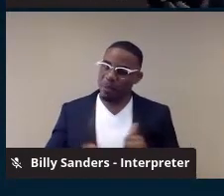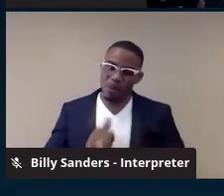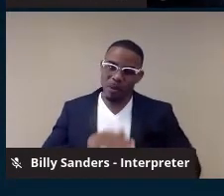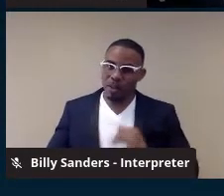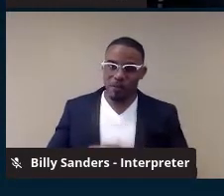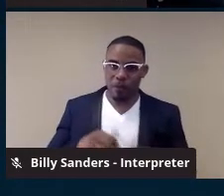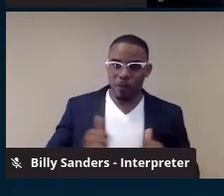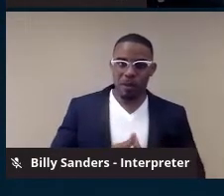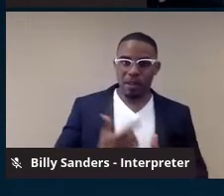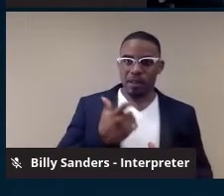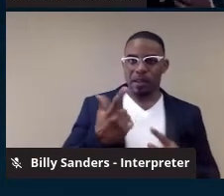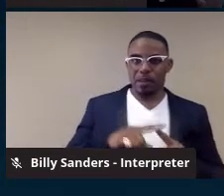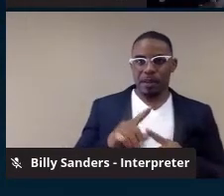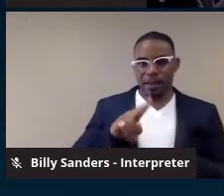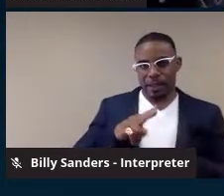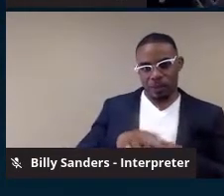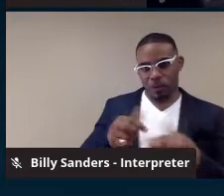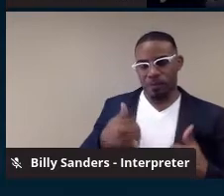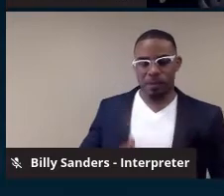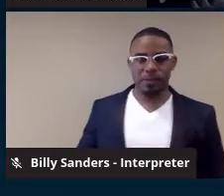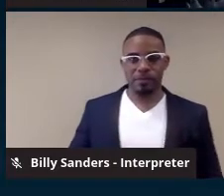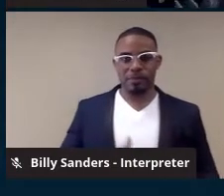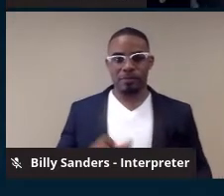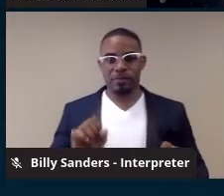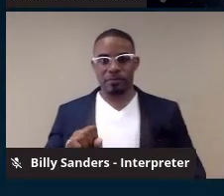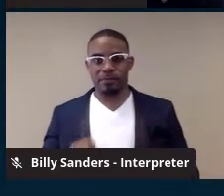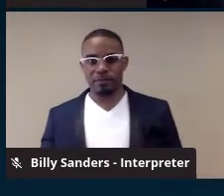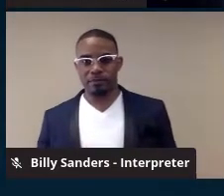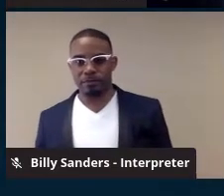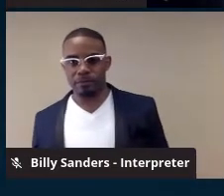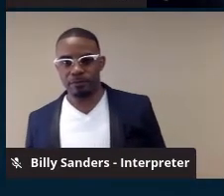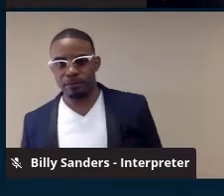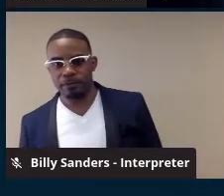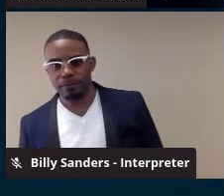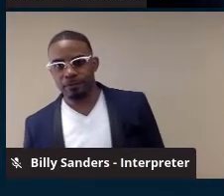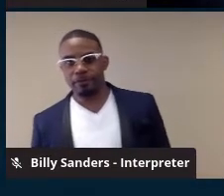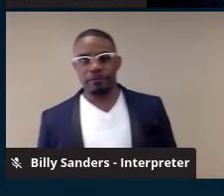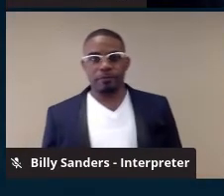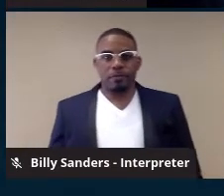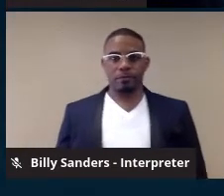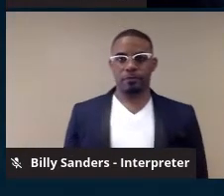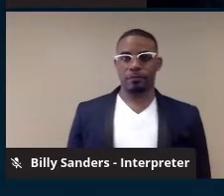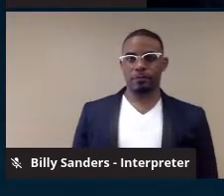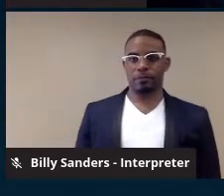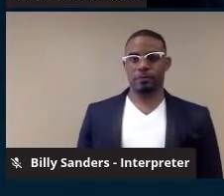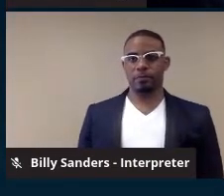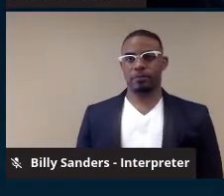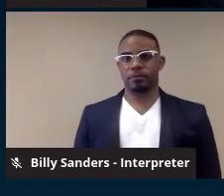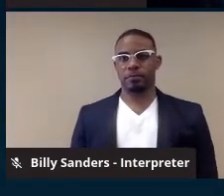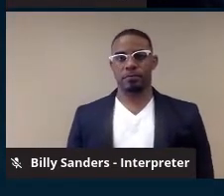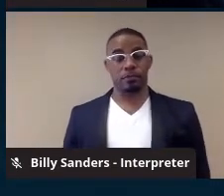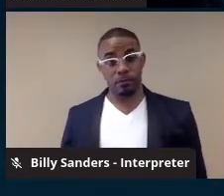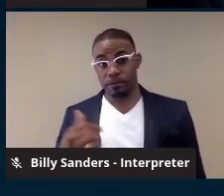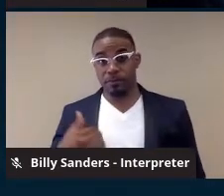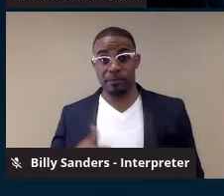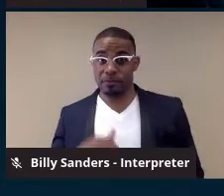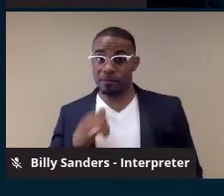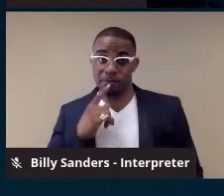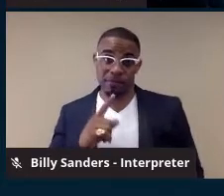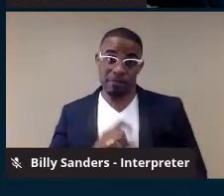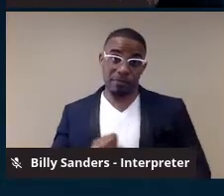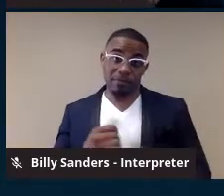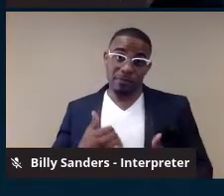come as naturally to me, as much as coding comes naturally to anyone, but you know what I mean. So for me, this was very much me. I